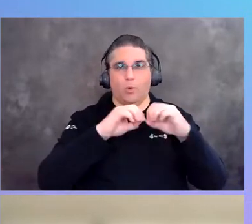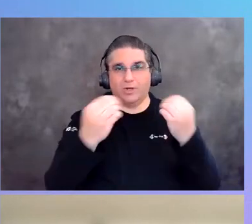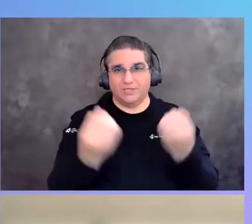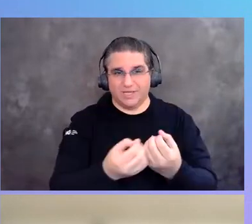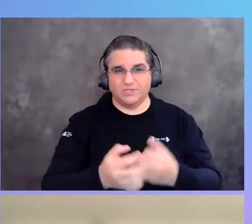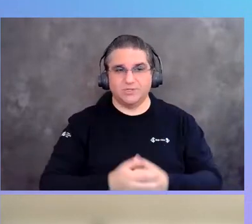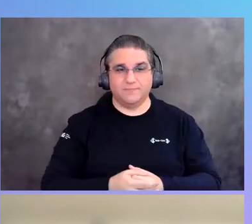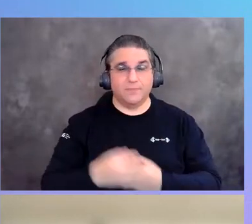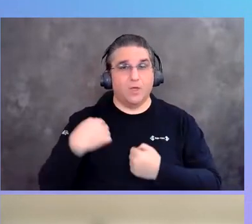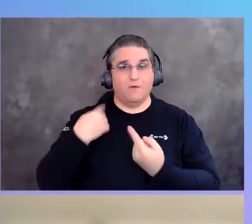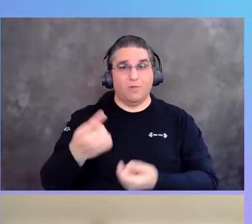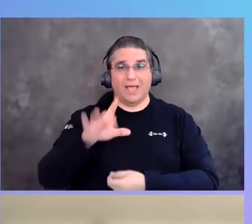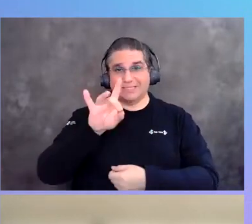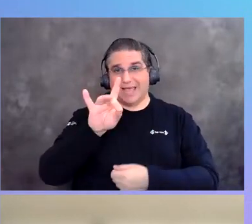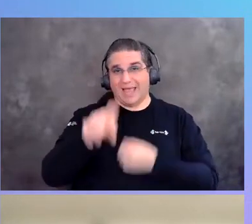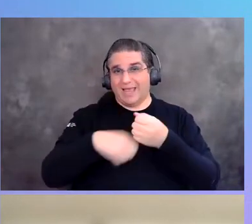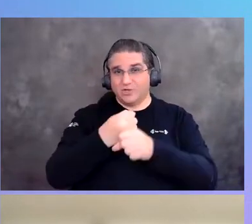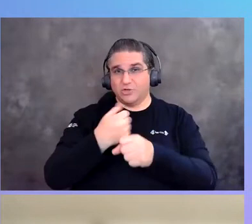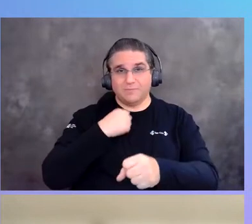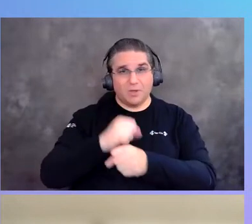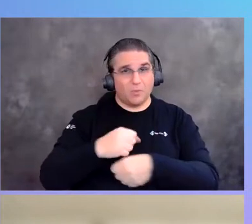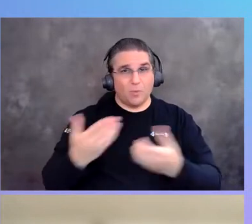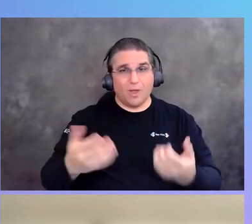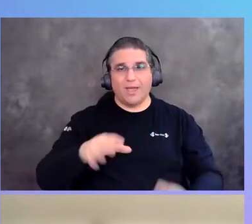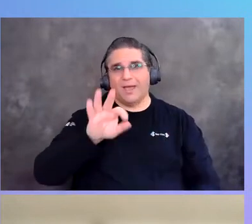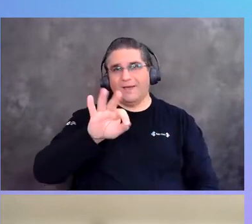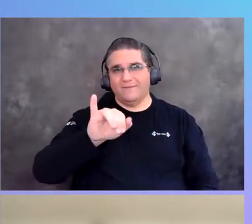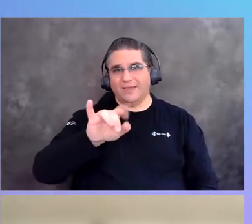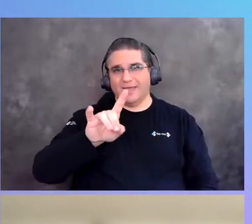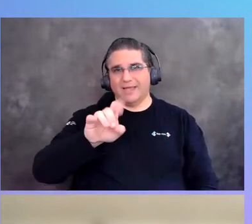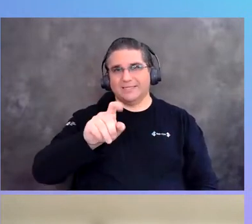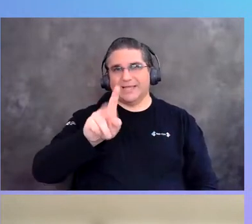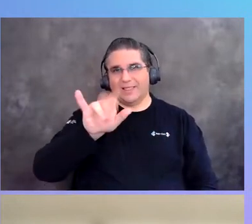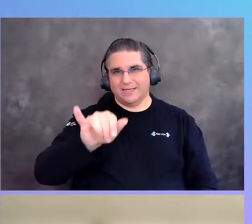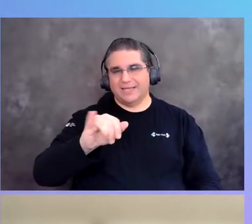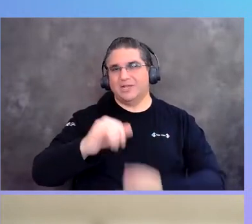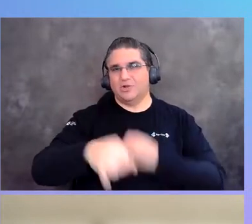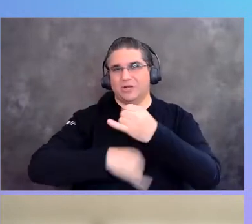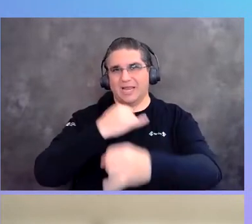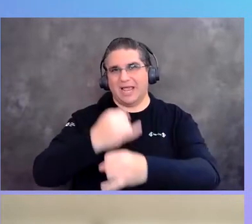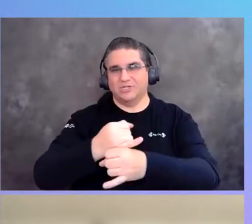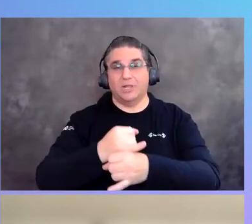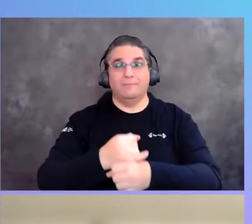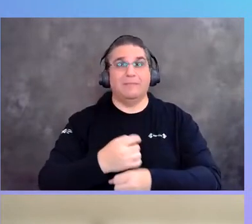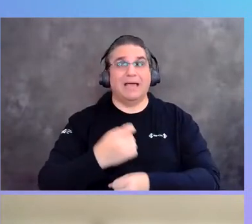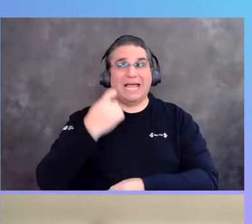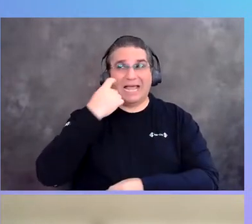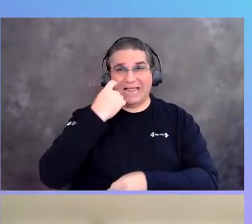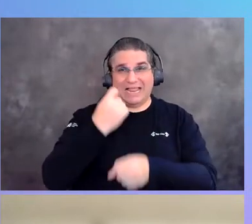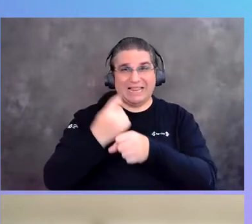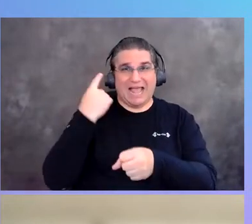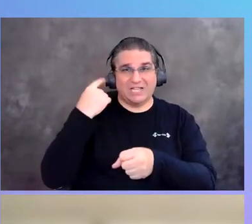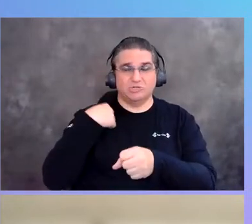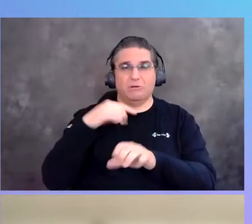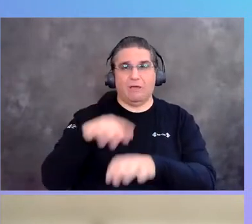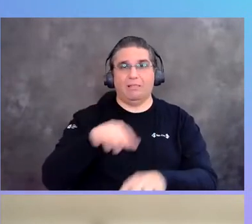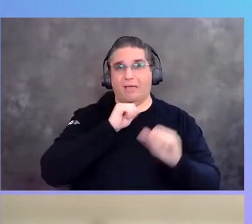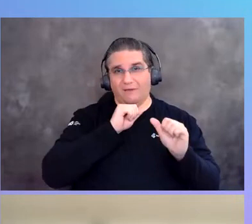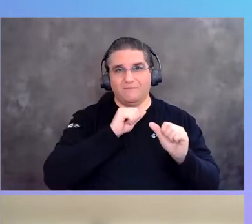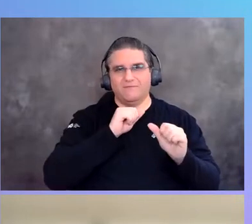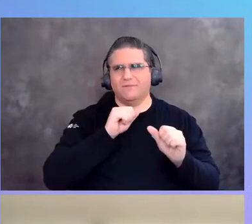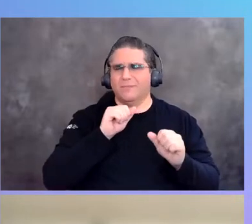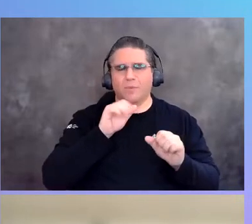Fidelity International. So disclaimer here, I left at the end of the year. So after 8 fantastic years there, I learned so